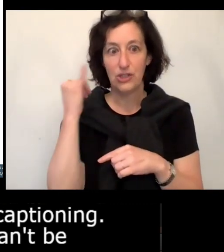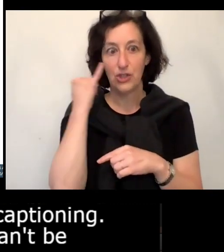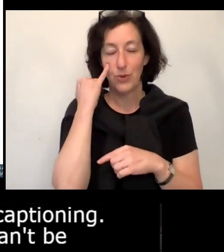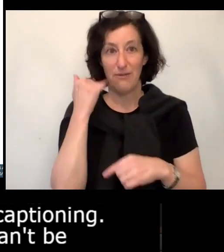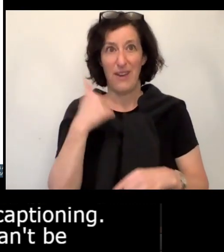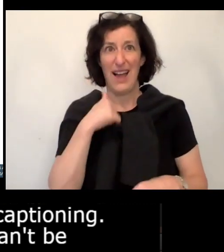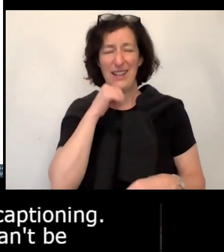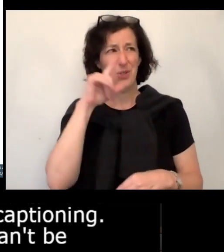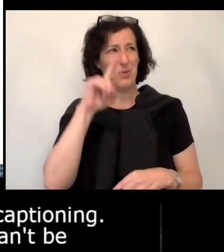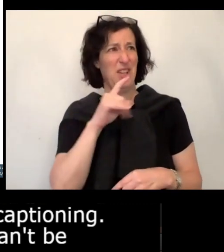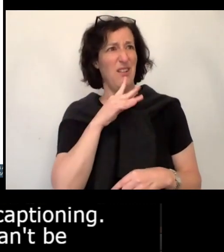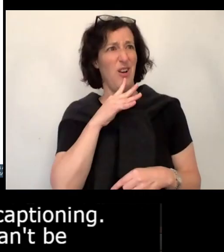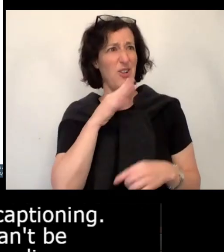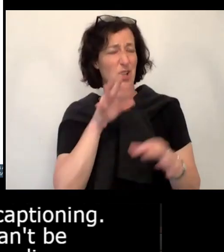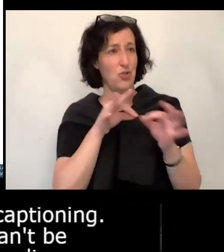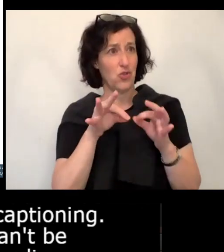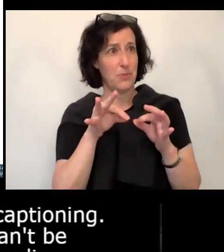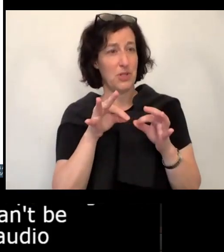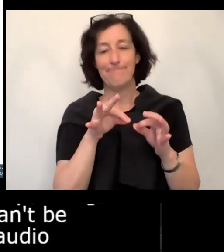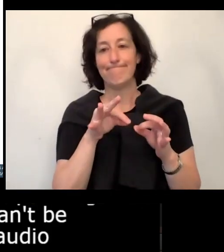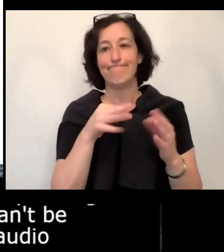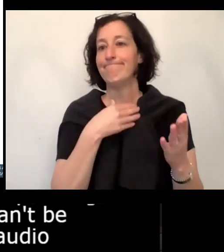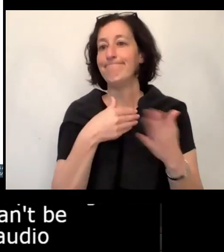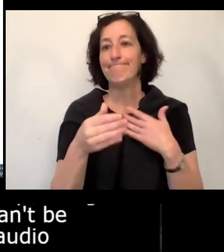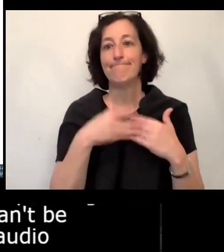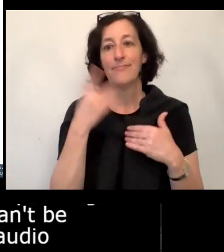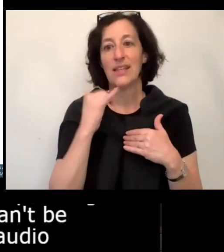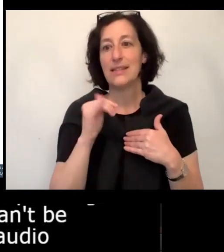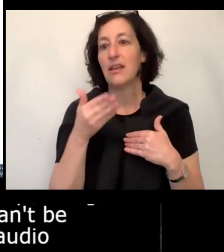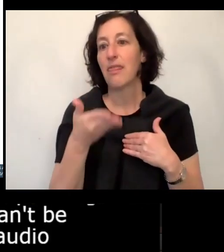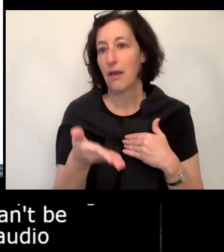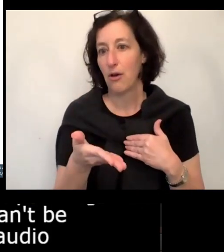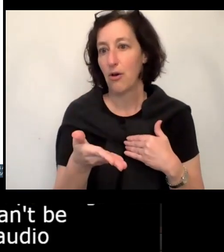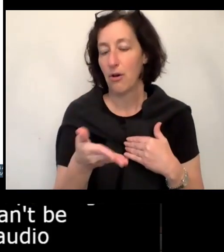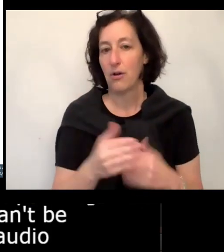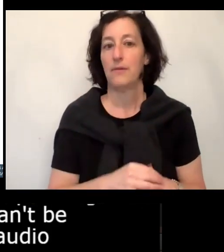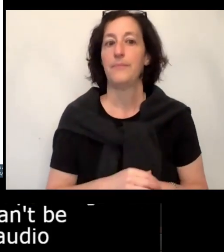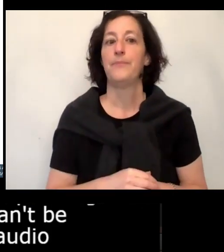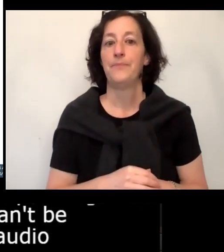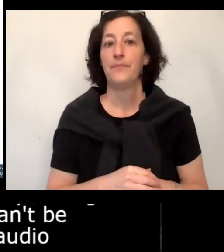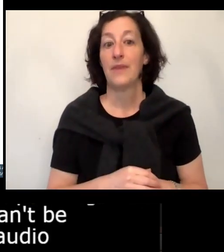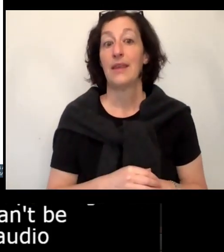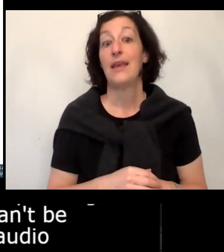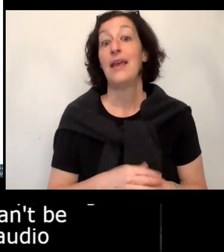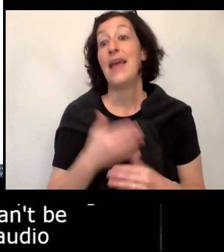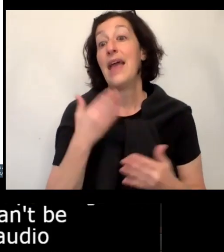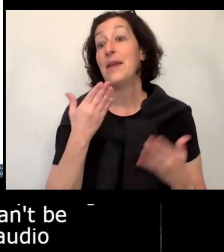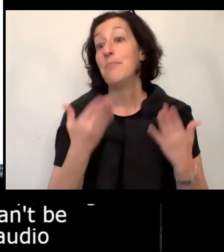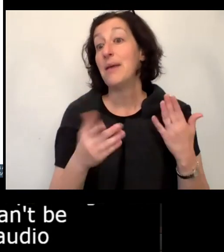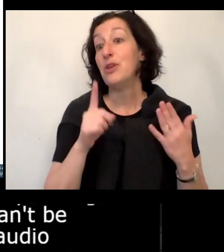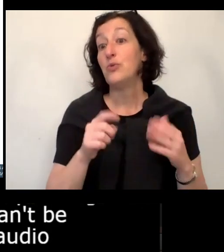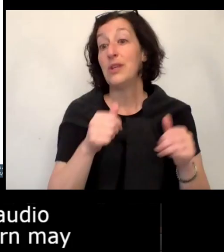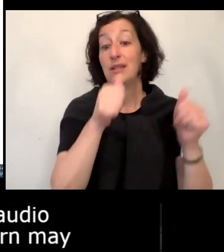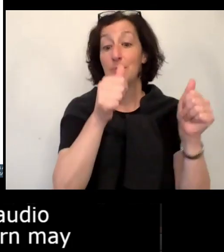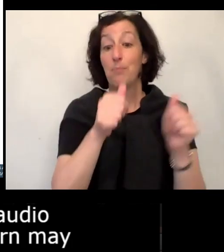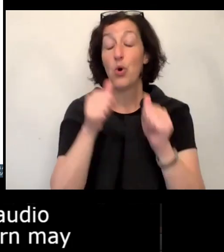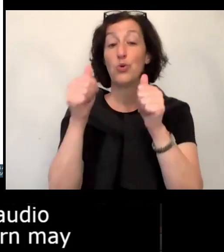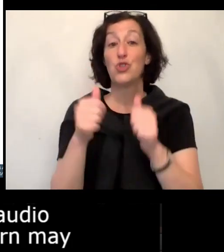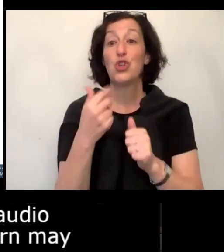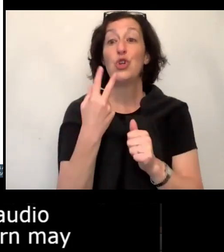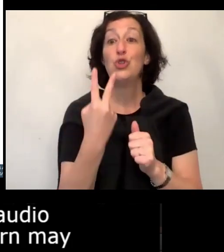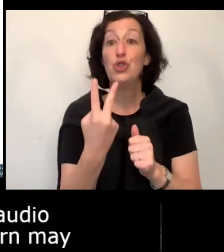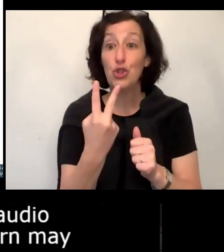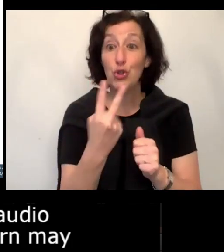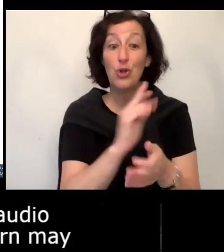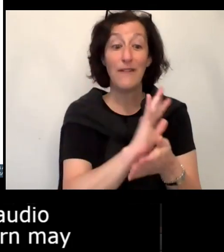audio description, it's still going to be there, which in turn may require posting two versions, one with and